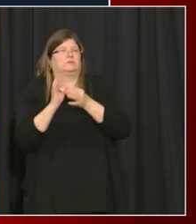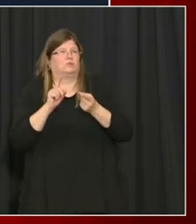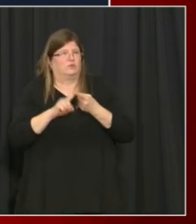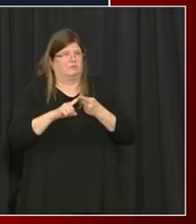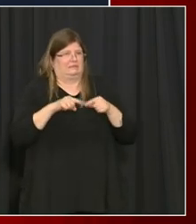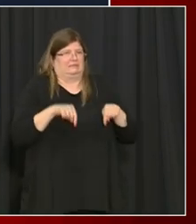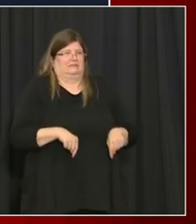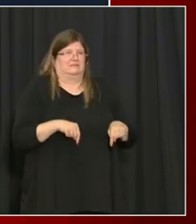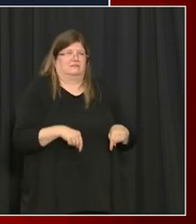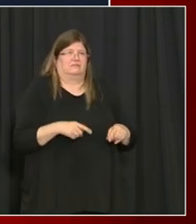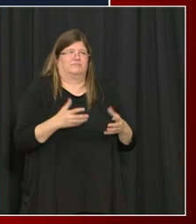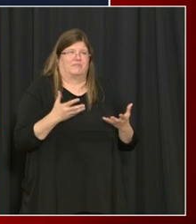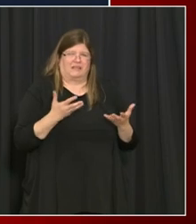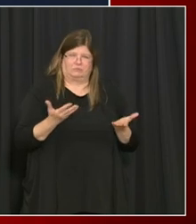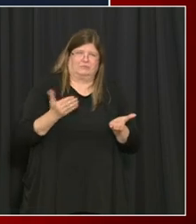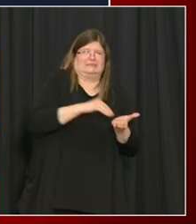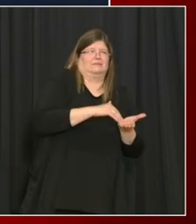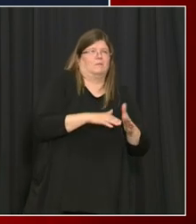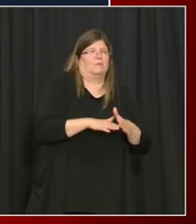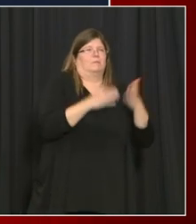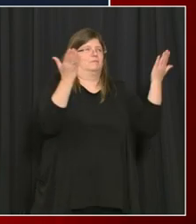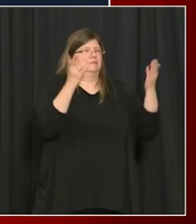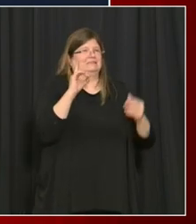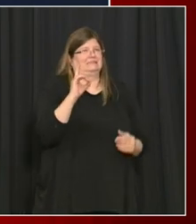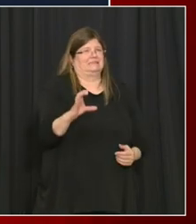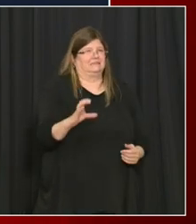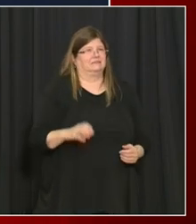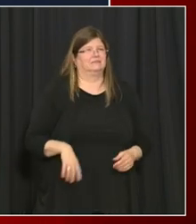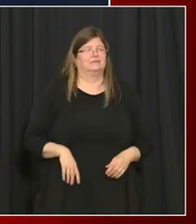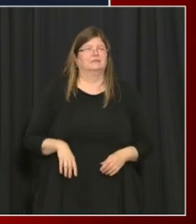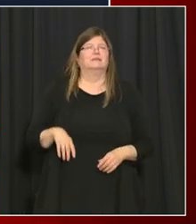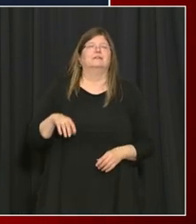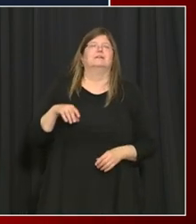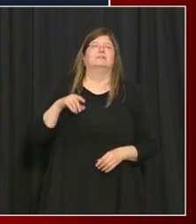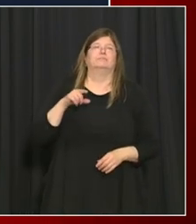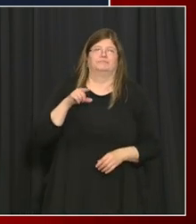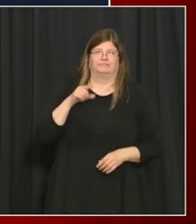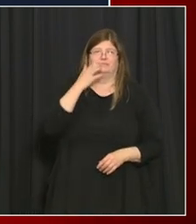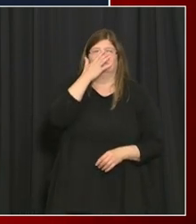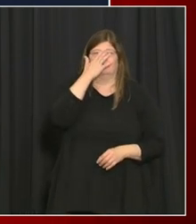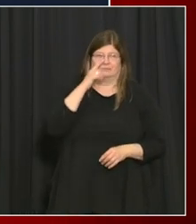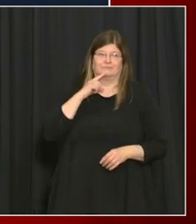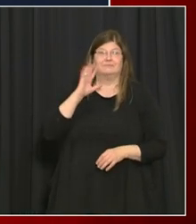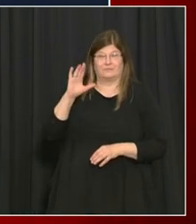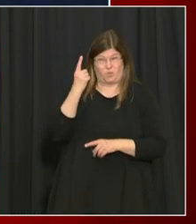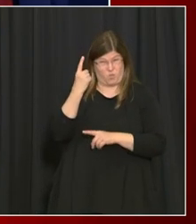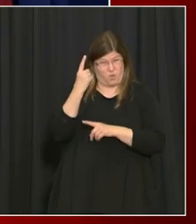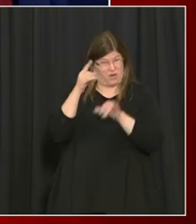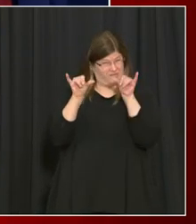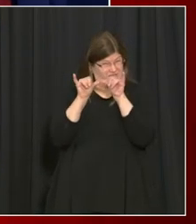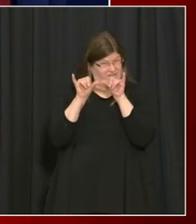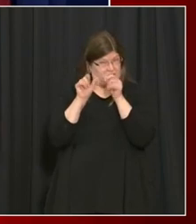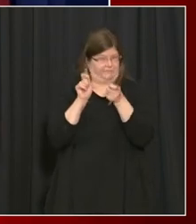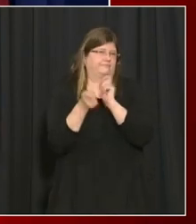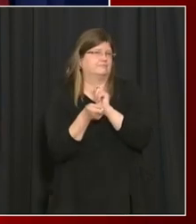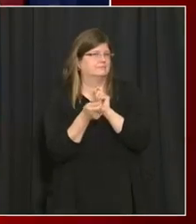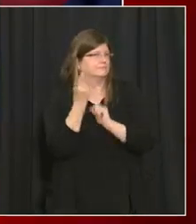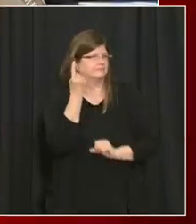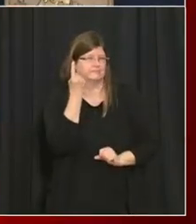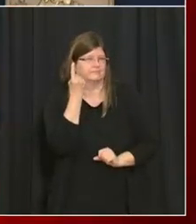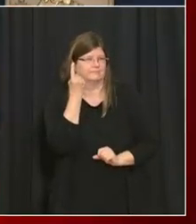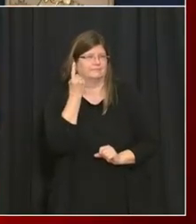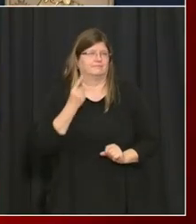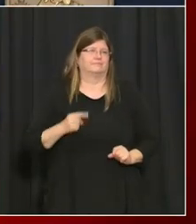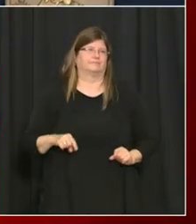desire to reopen. So one metric has changed, and that metric is we